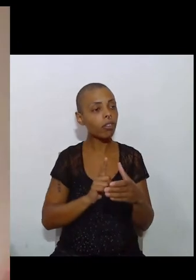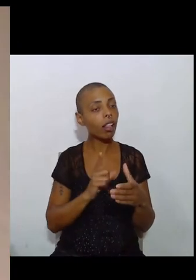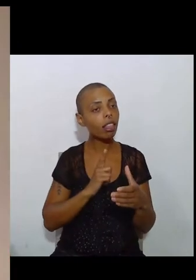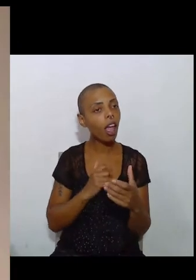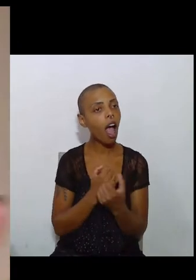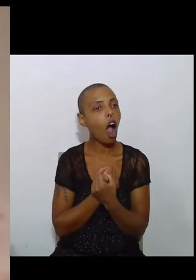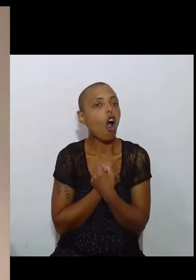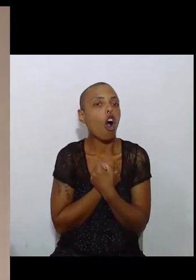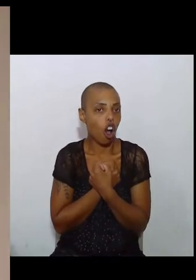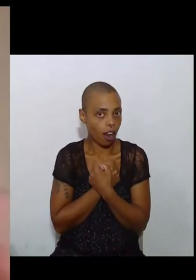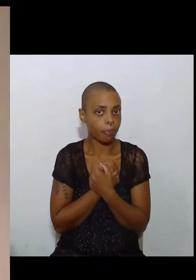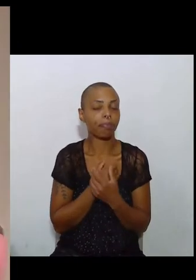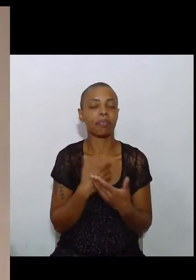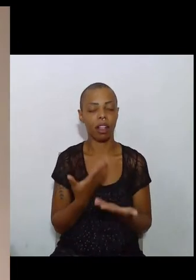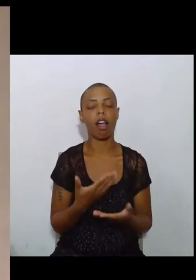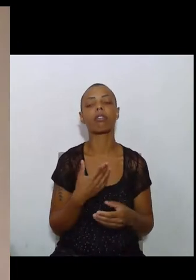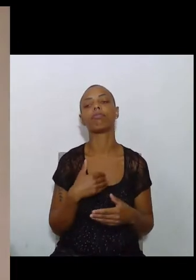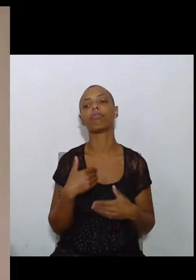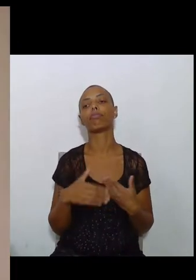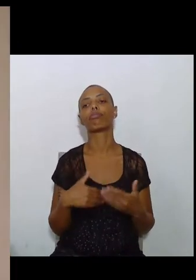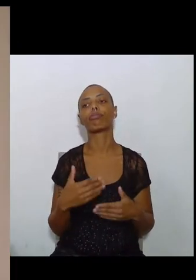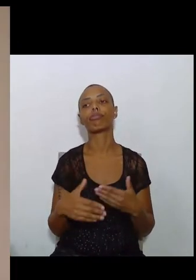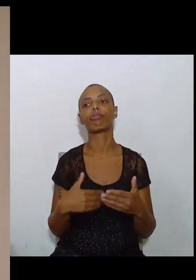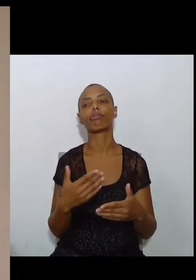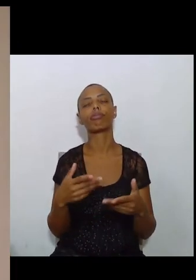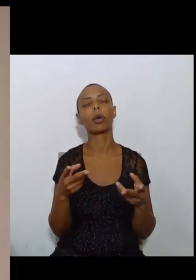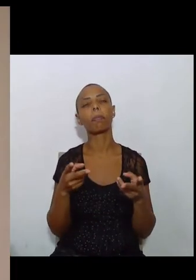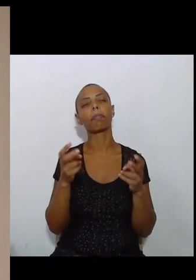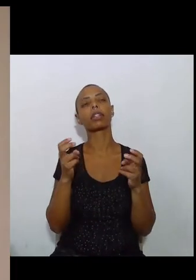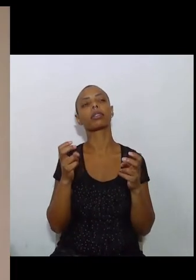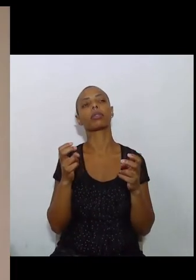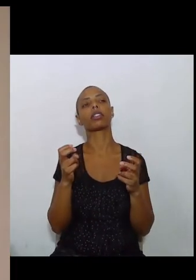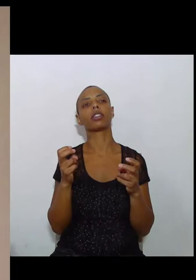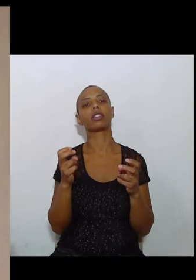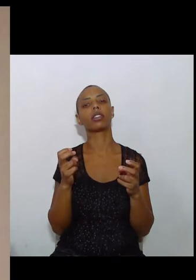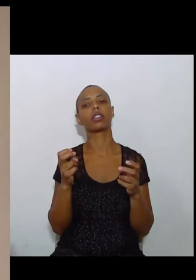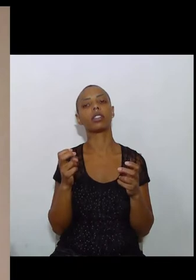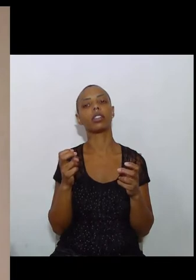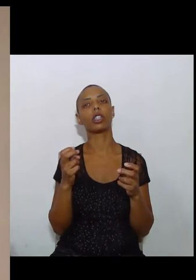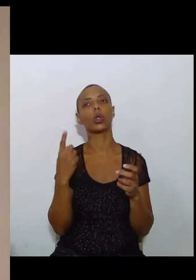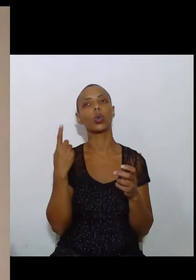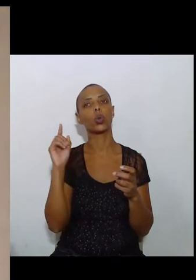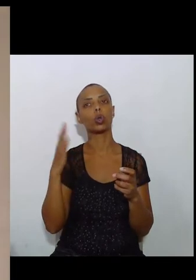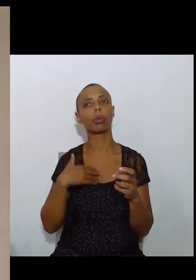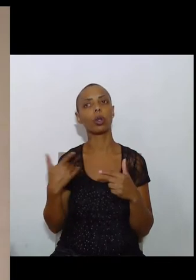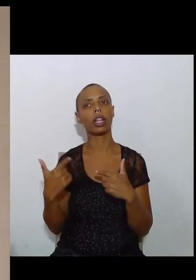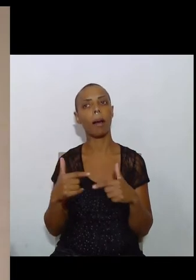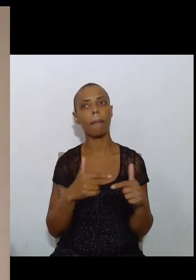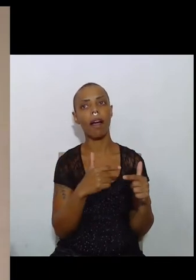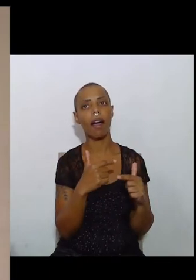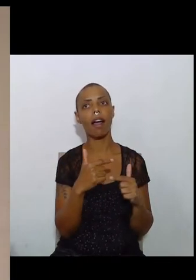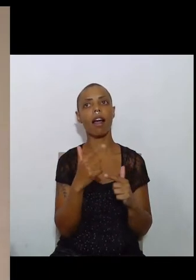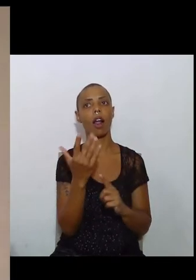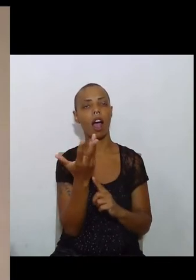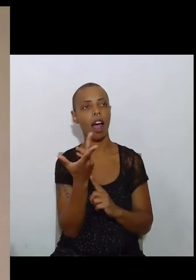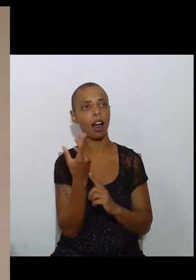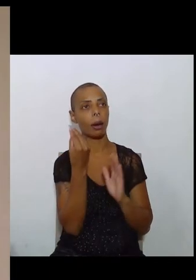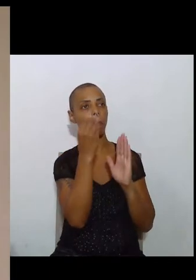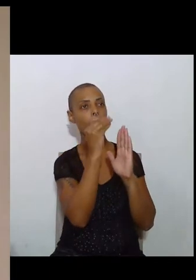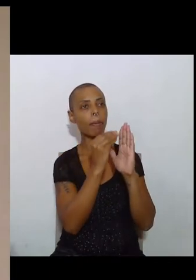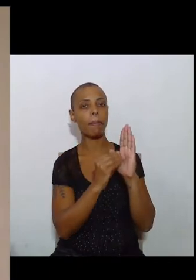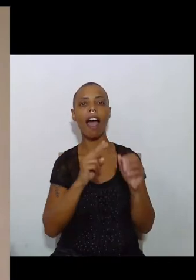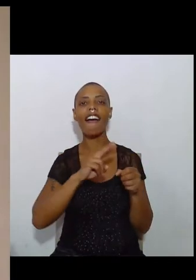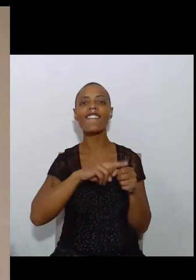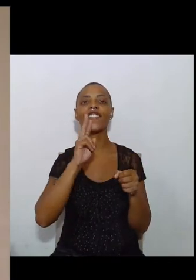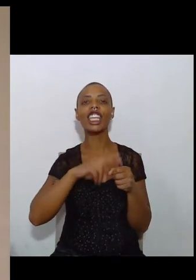wanted to feel embraced and welcome as time went by I realized after my oh